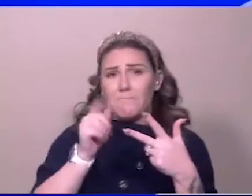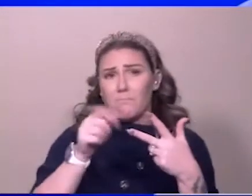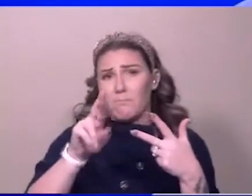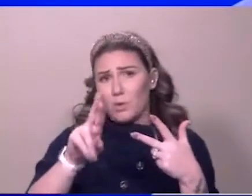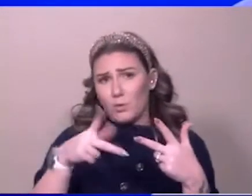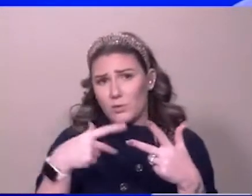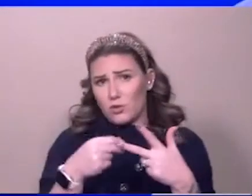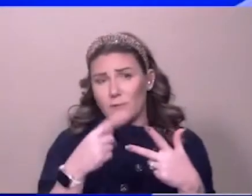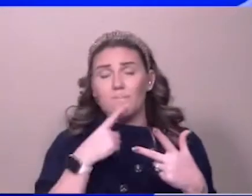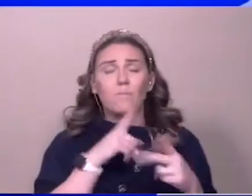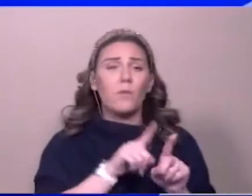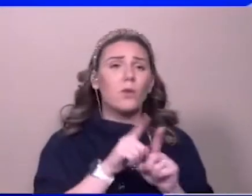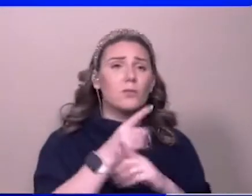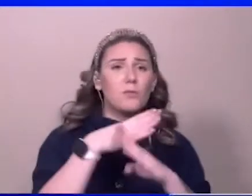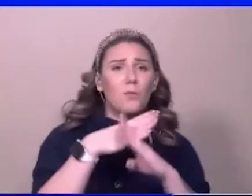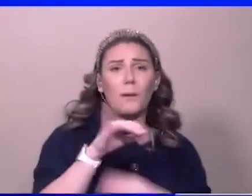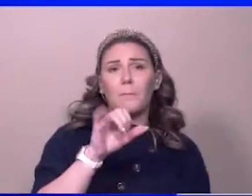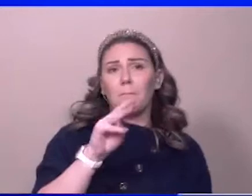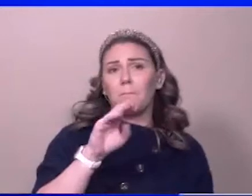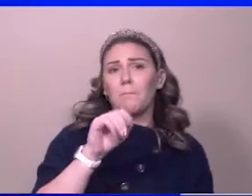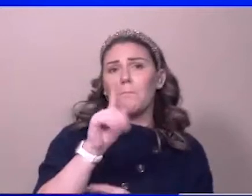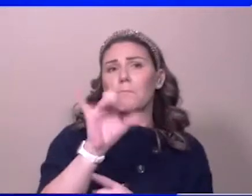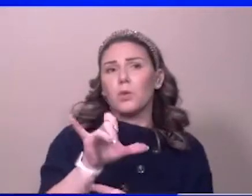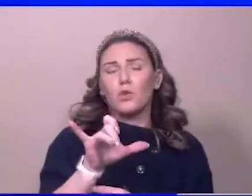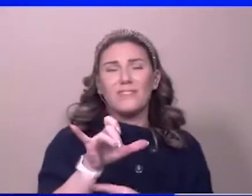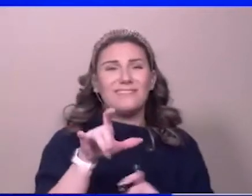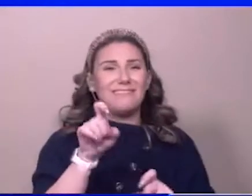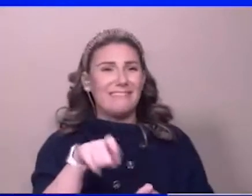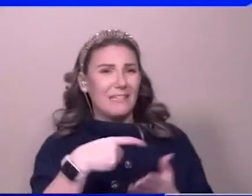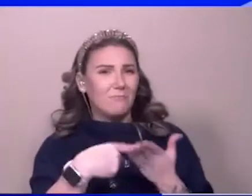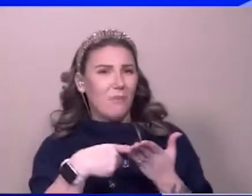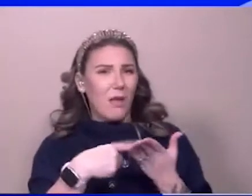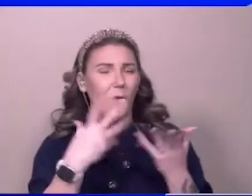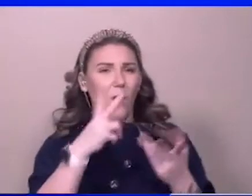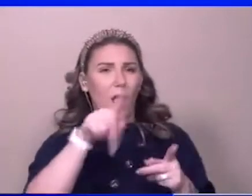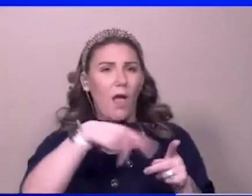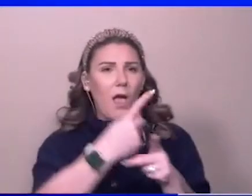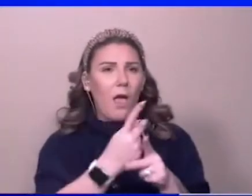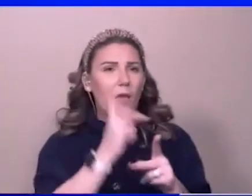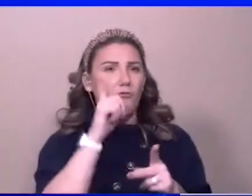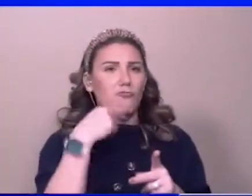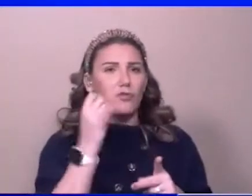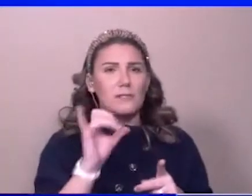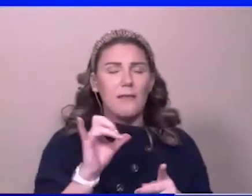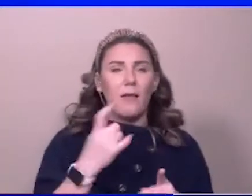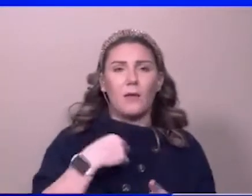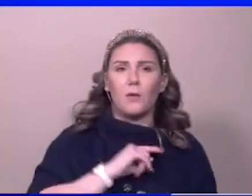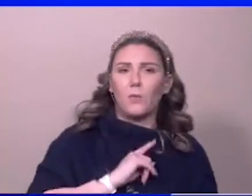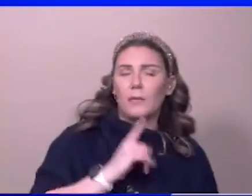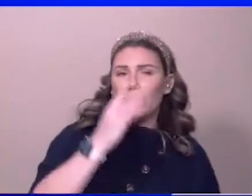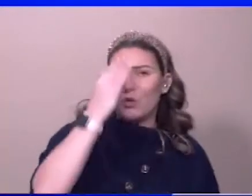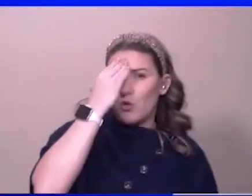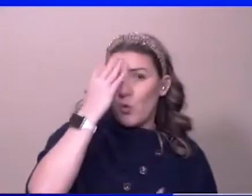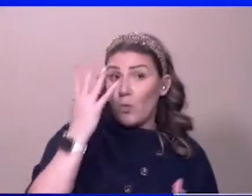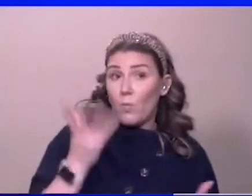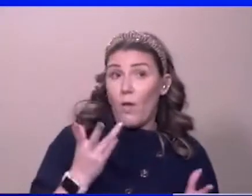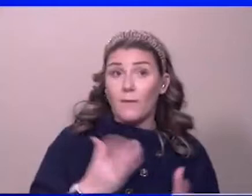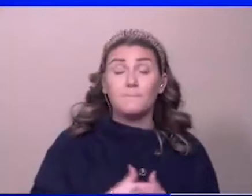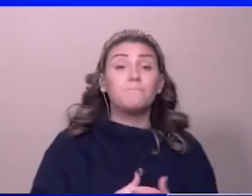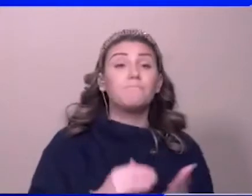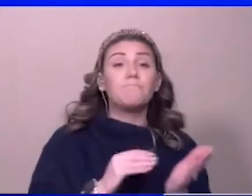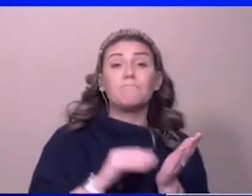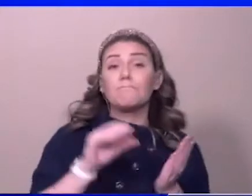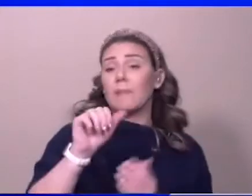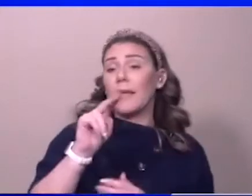Also immunity. I think we should talk about immunity just briefly. What kind of immunity are we talking about? We know, as Dr. Antonio has talked